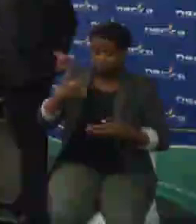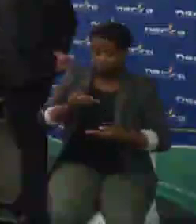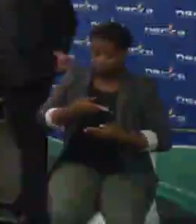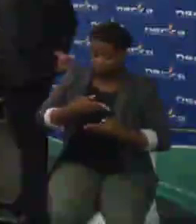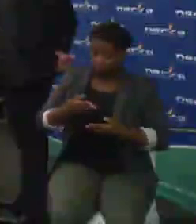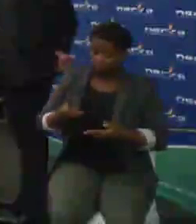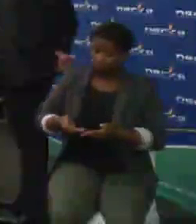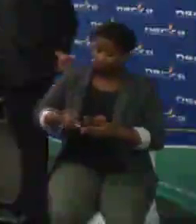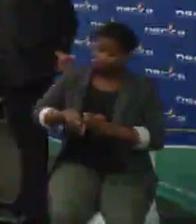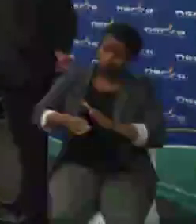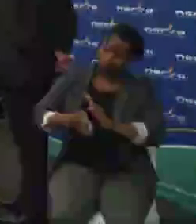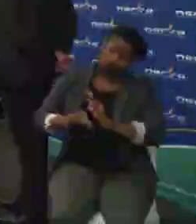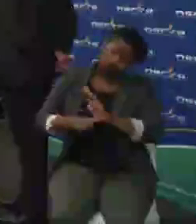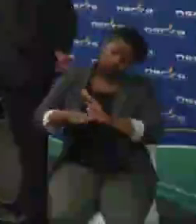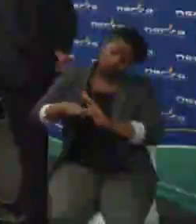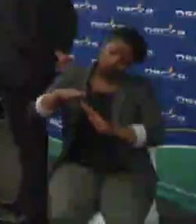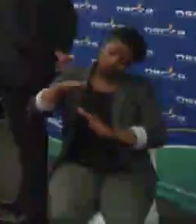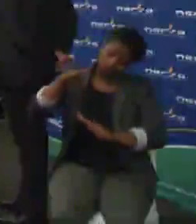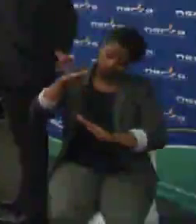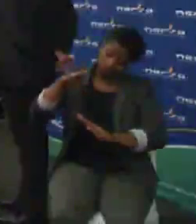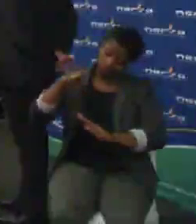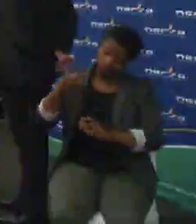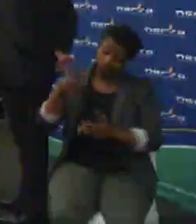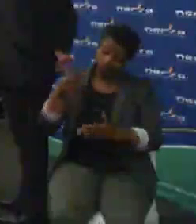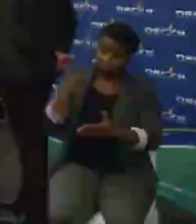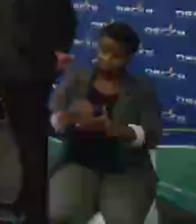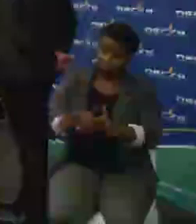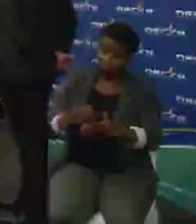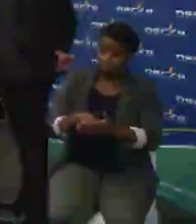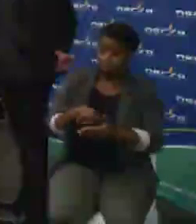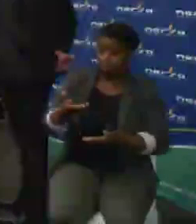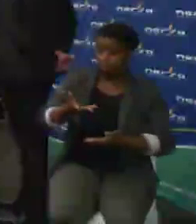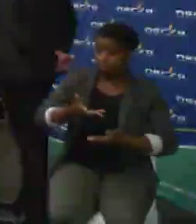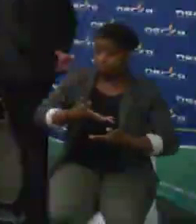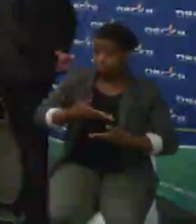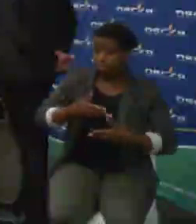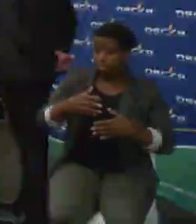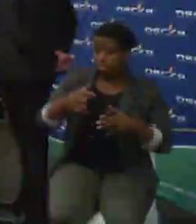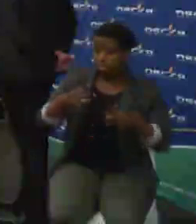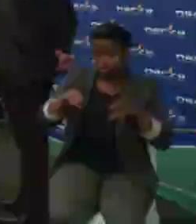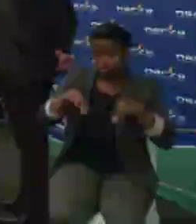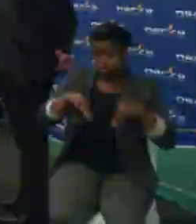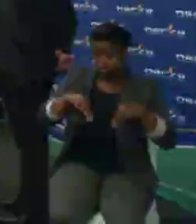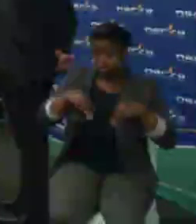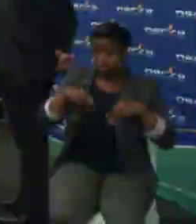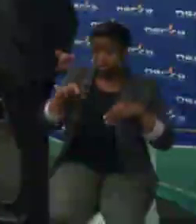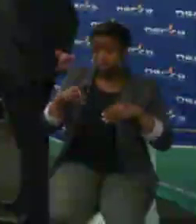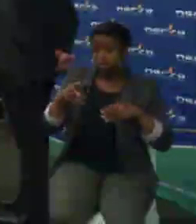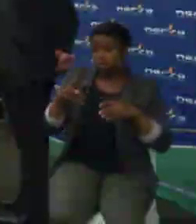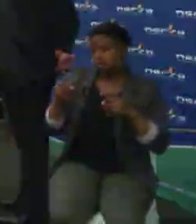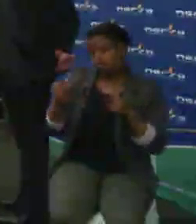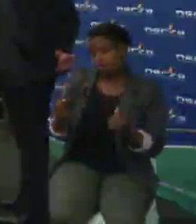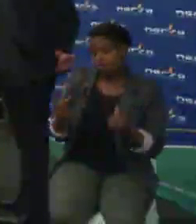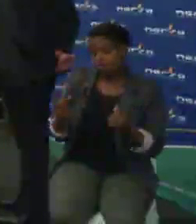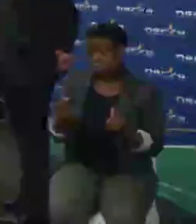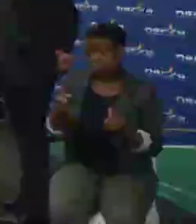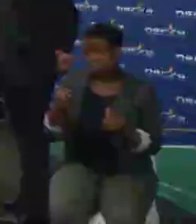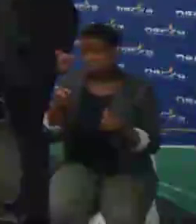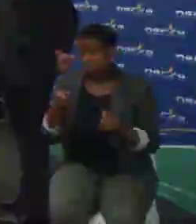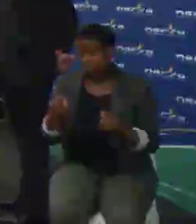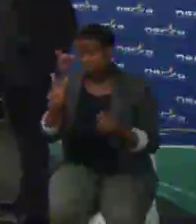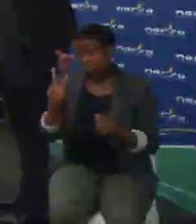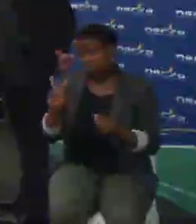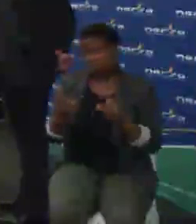price, or they are able or can afford and absorb that price. So those will be the two